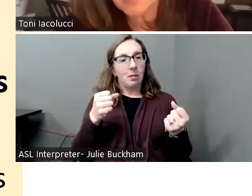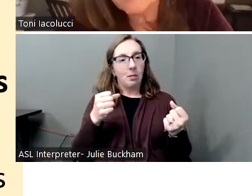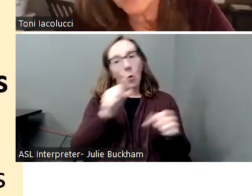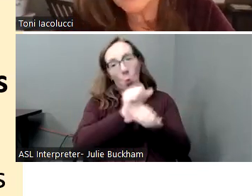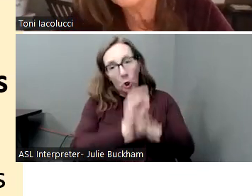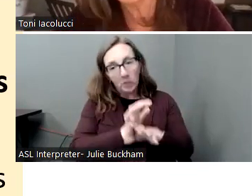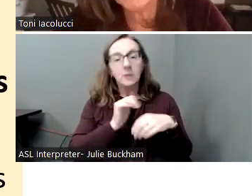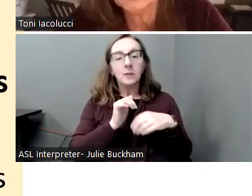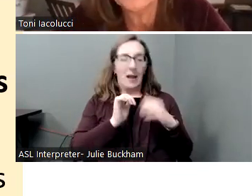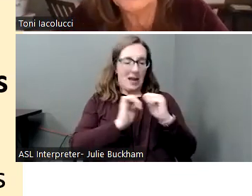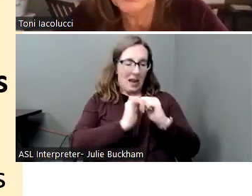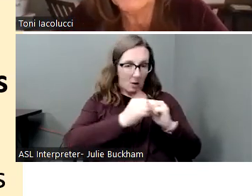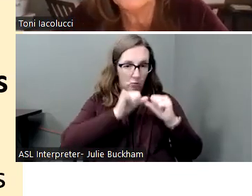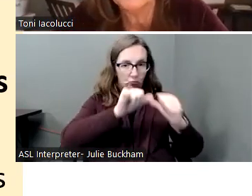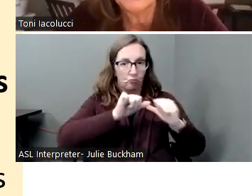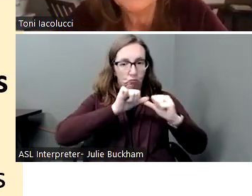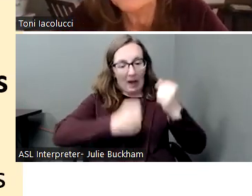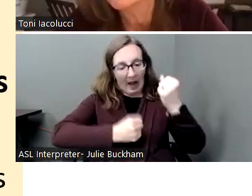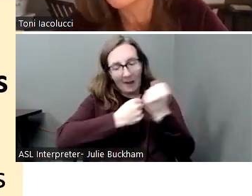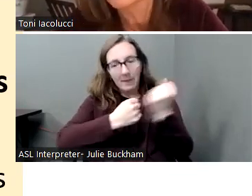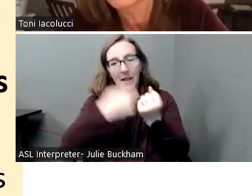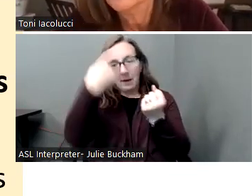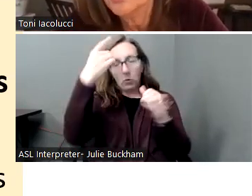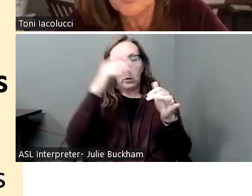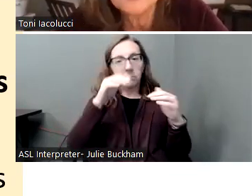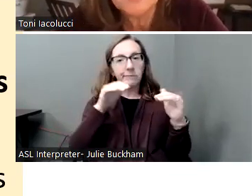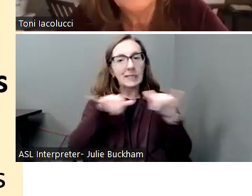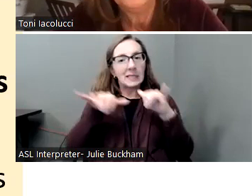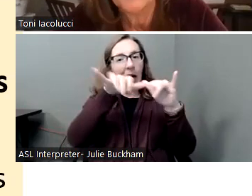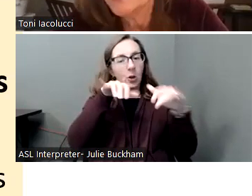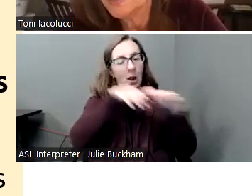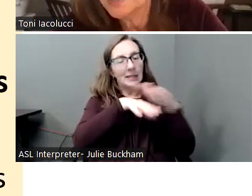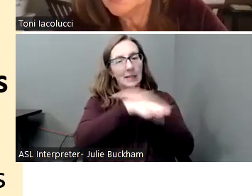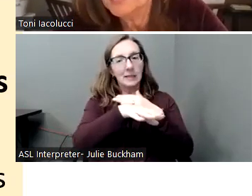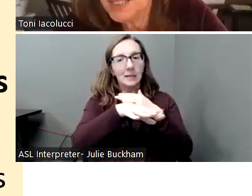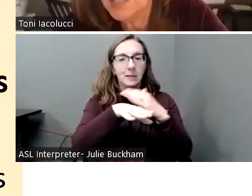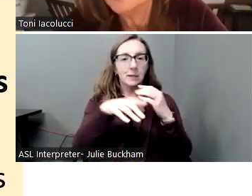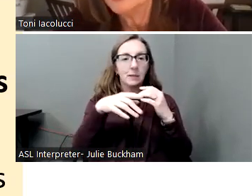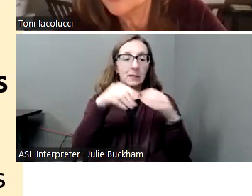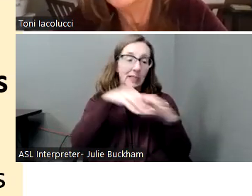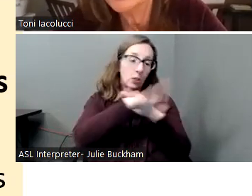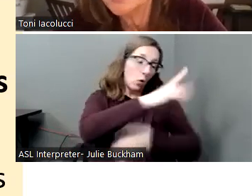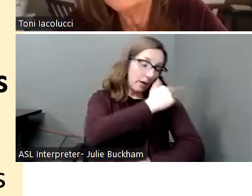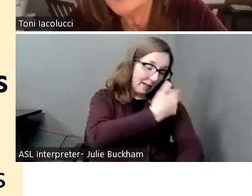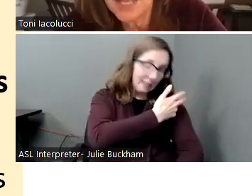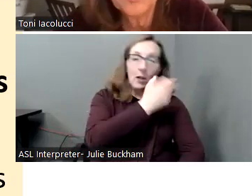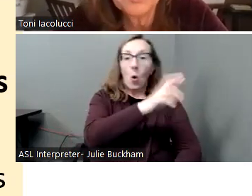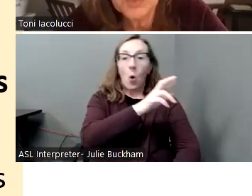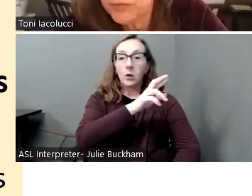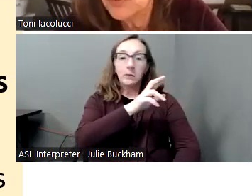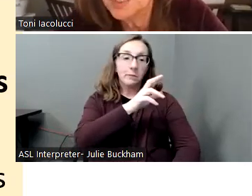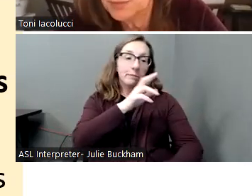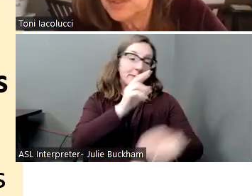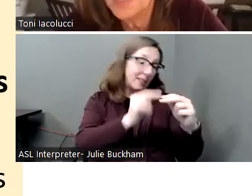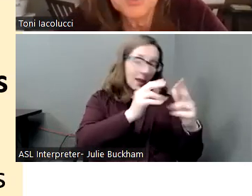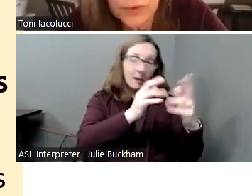to advocate for standard communication access protocols in your facility and beyond. I truly believe that with